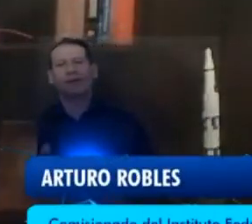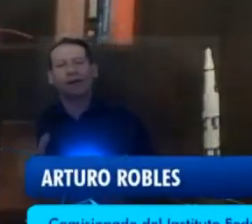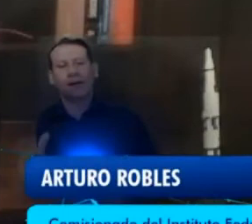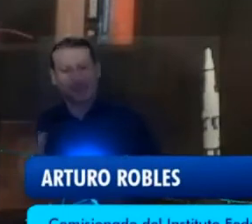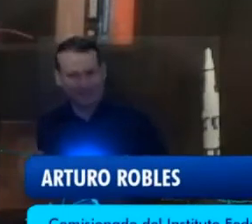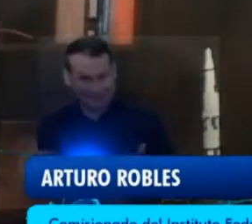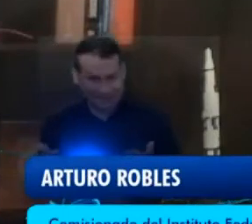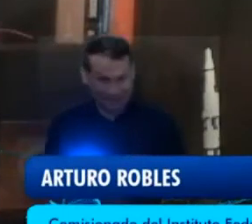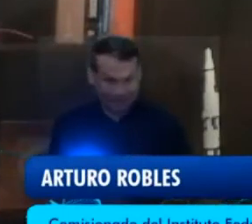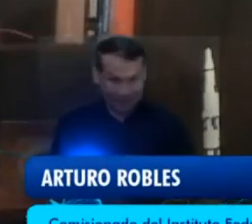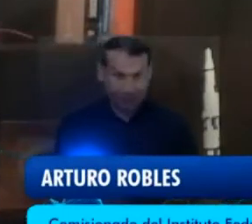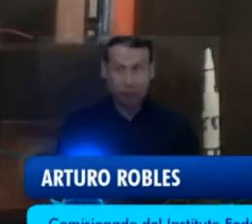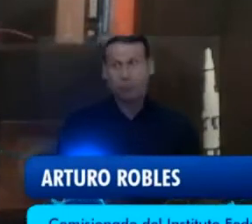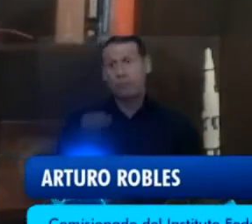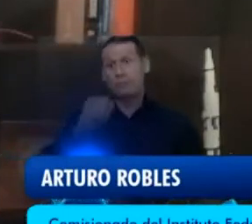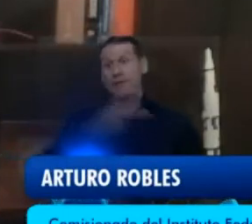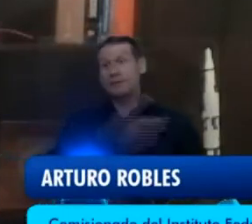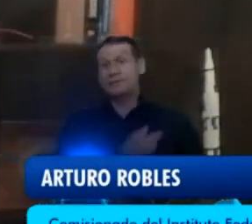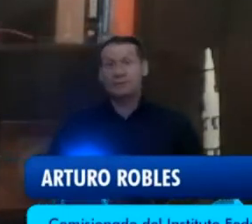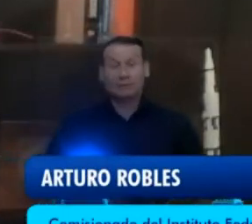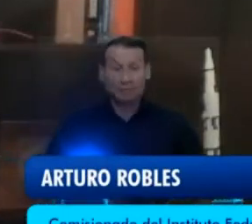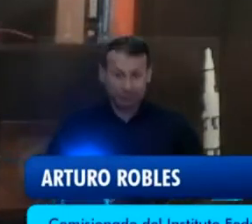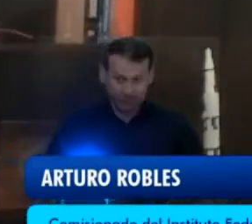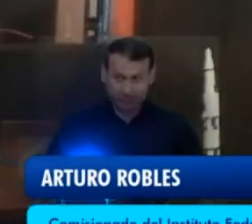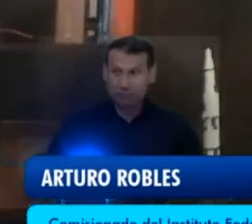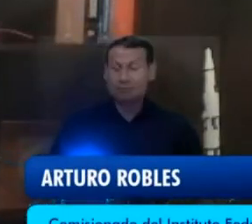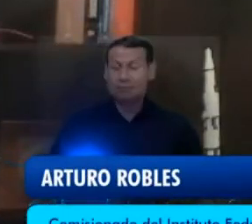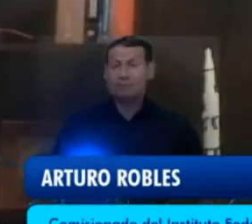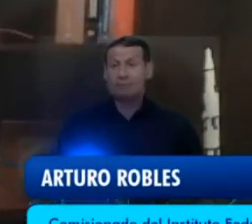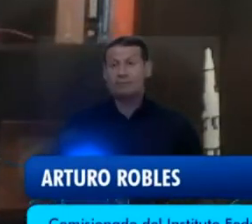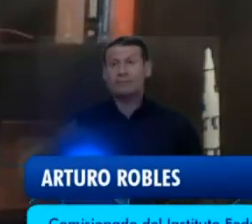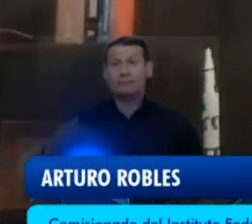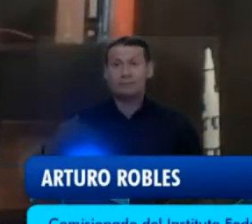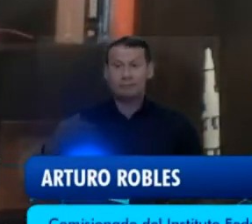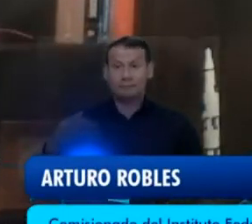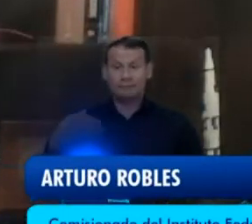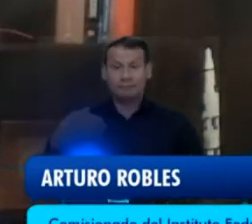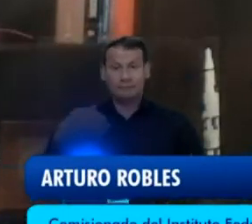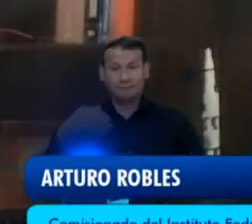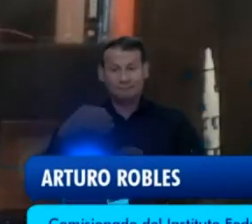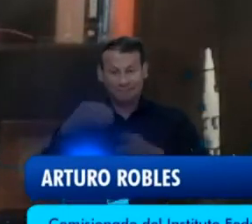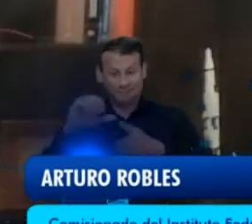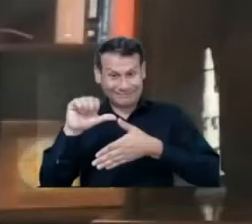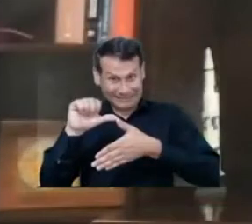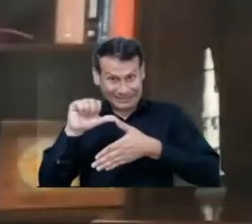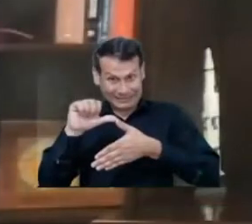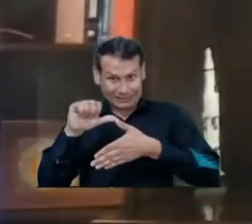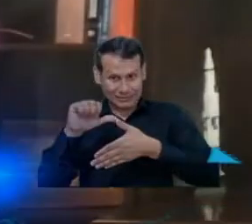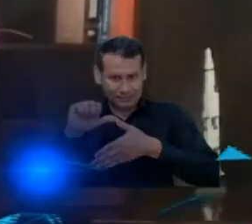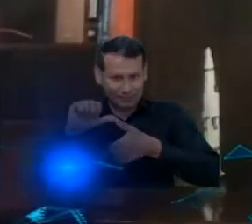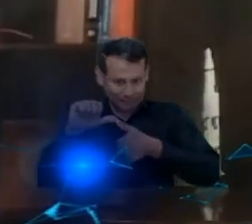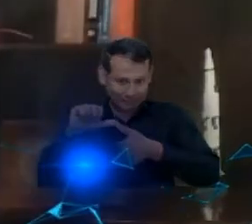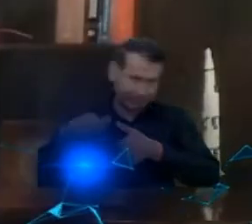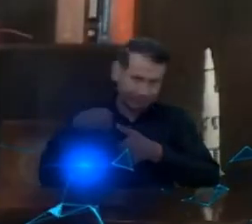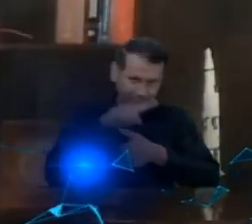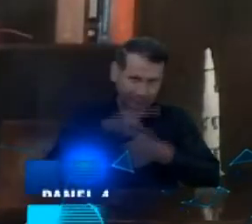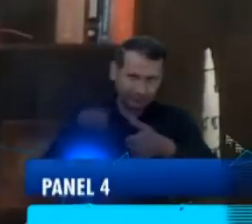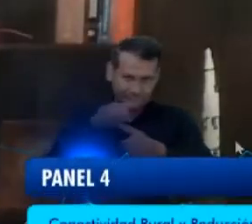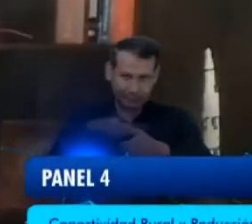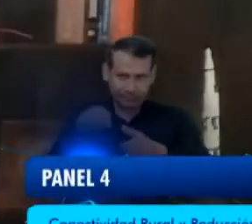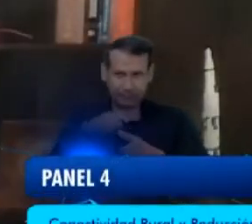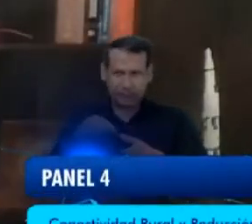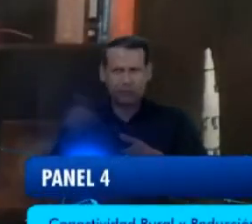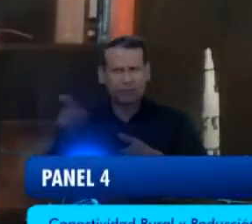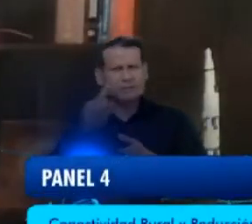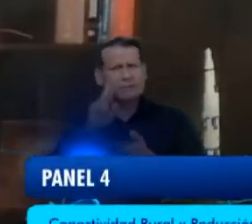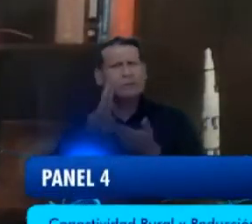another very knowledgeable person and regional vice president for Latin America and the Caribbean, Christian O'Flaher, a person that